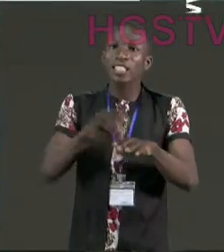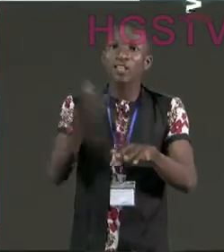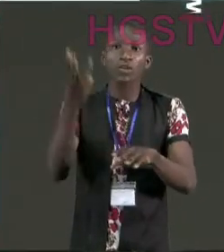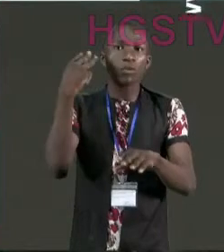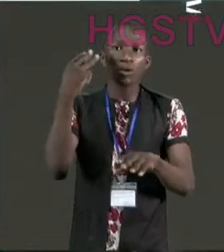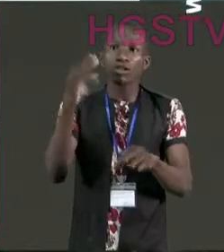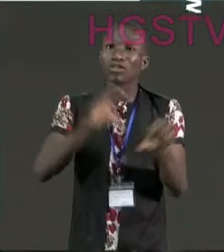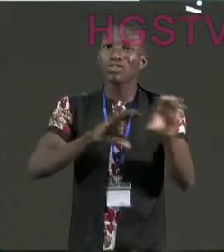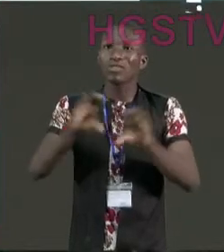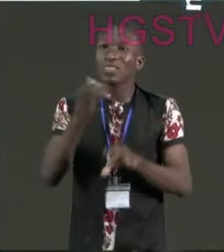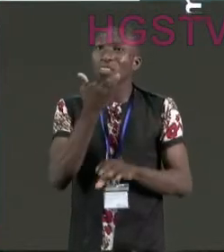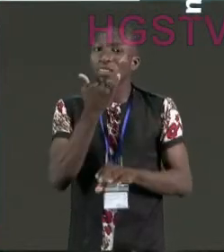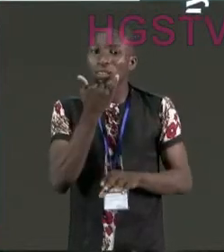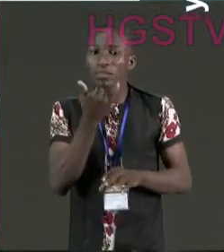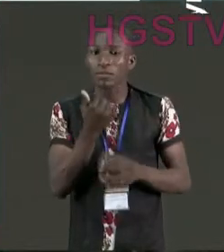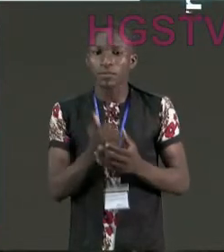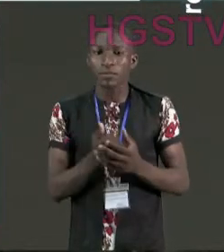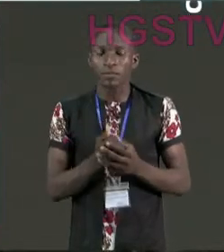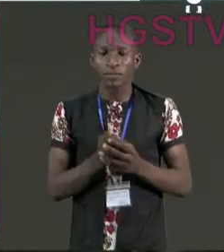misbehaving,